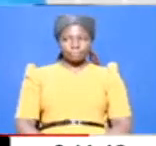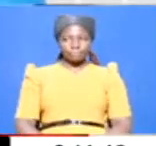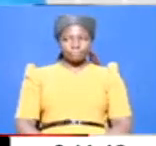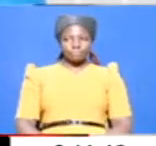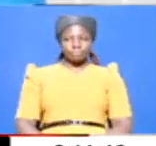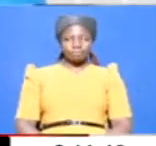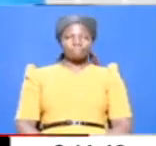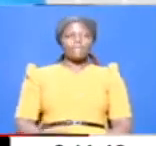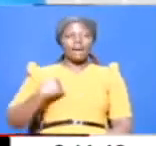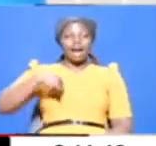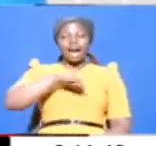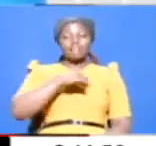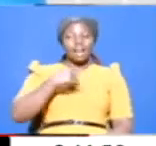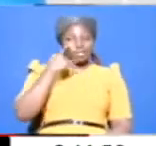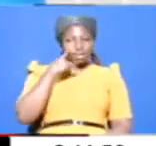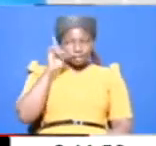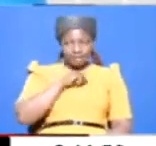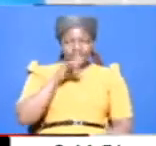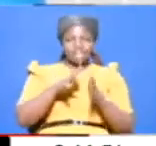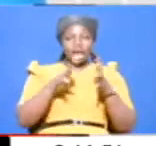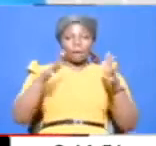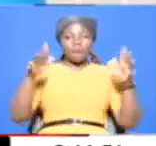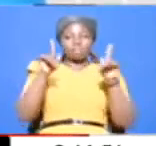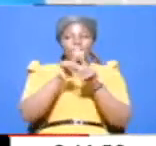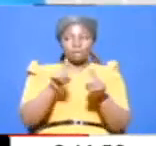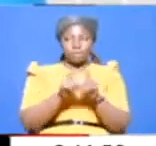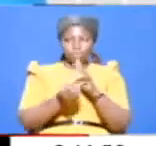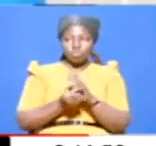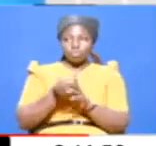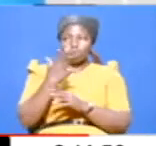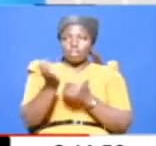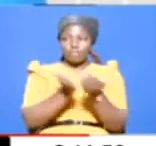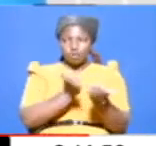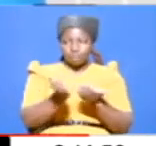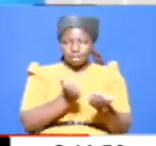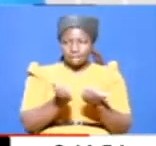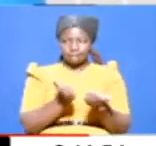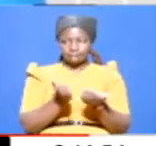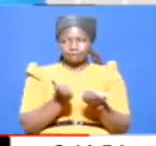We have seen expansion and growth of businesses.